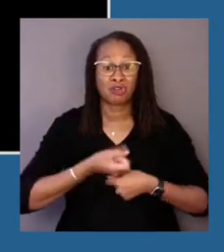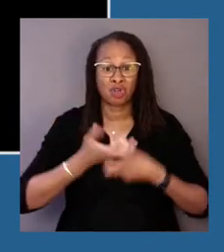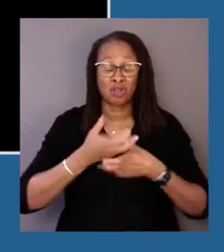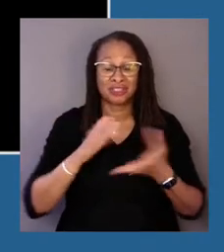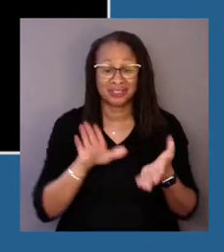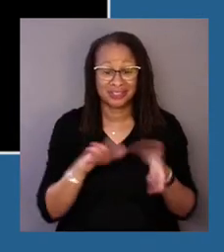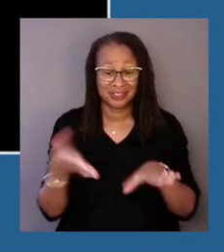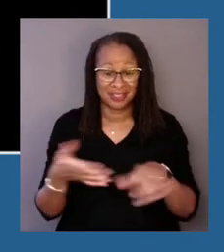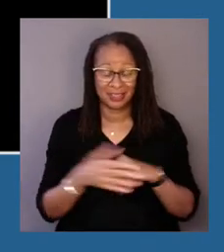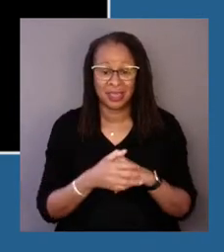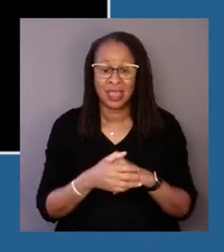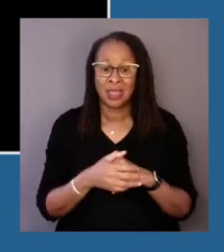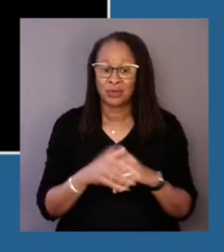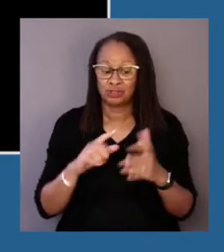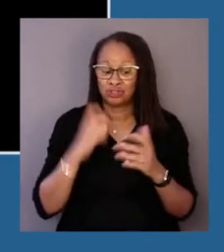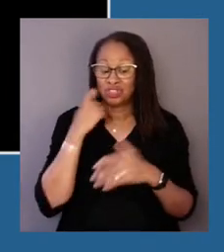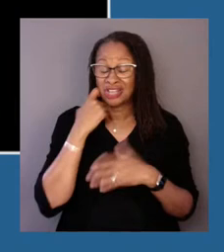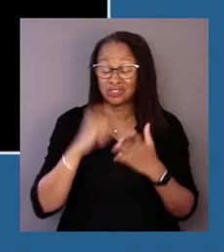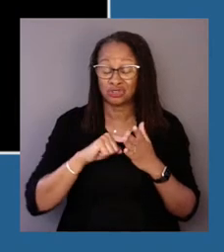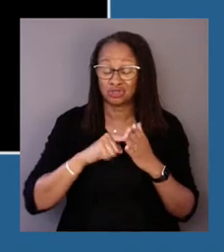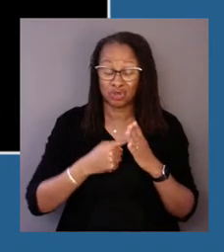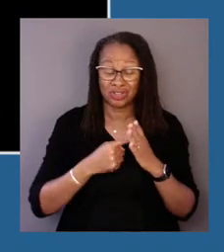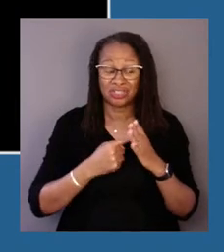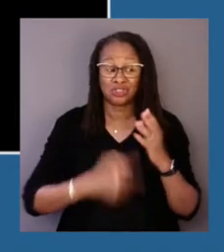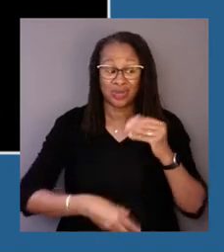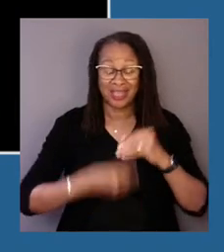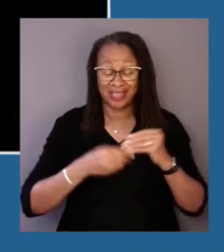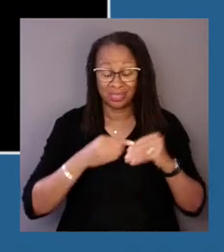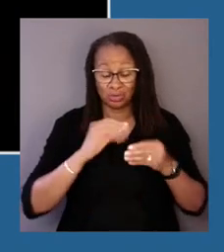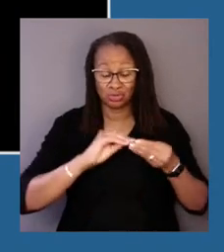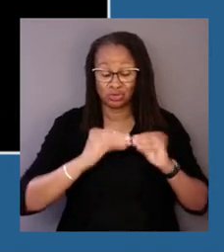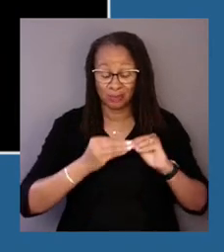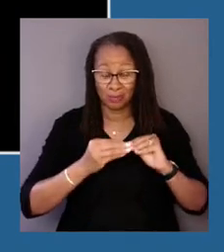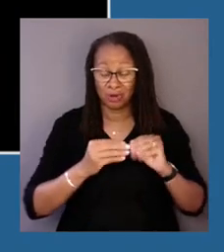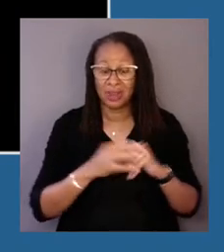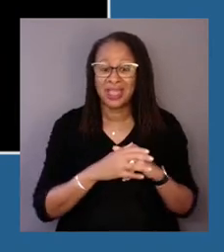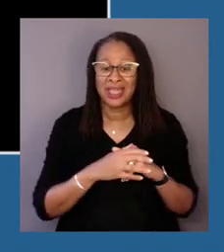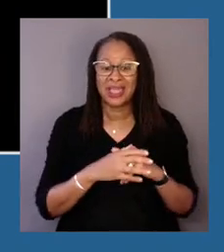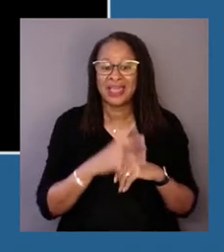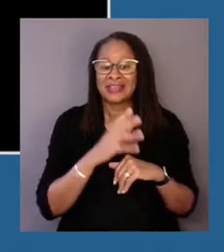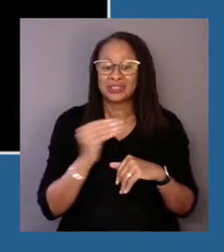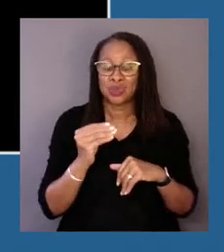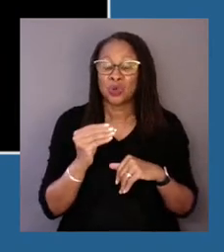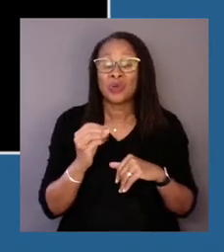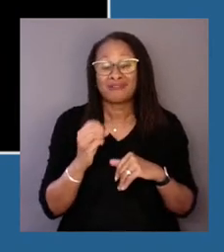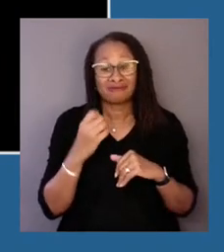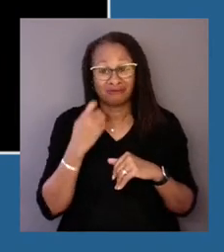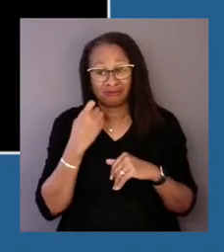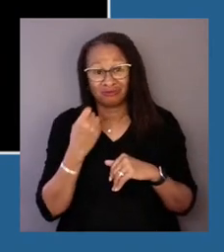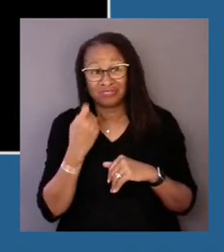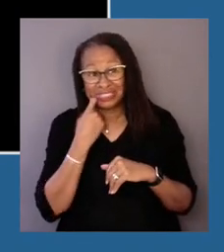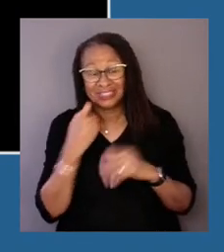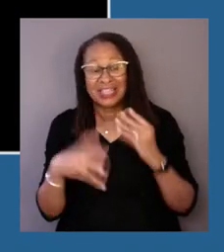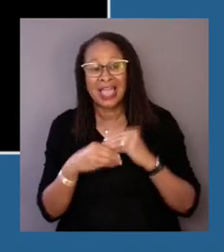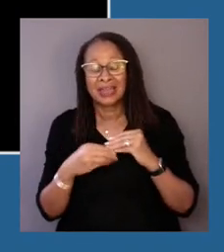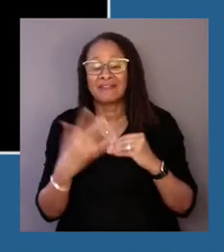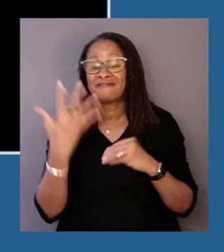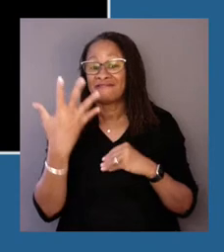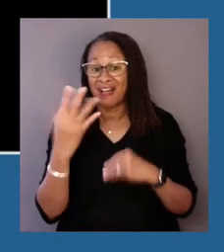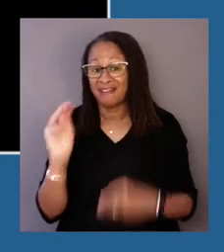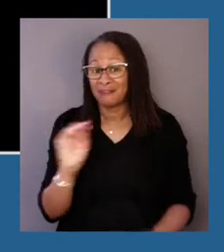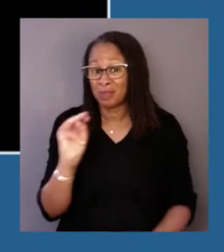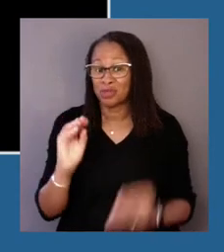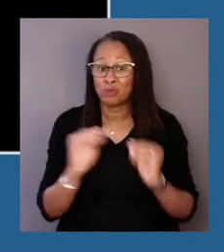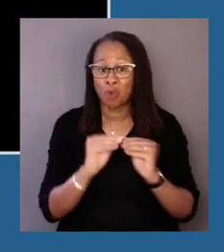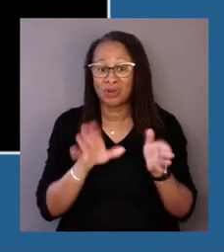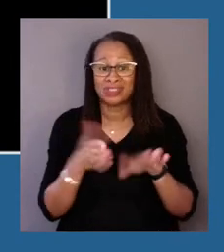are, and recently they added another 5 million deaths a year from extreme hot and cold events. So this is a ranked, fossil